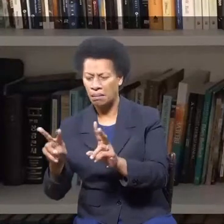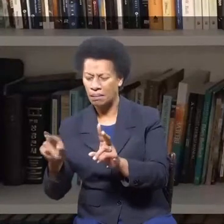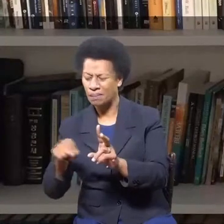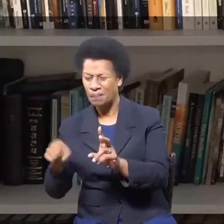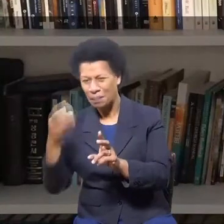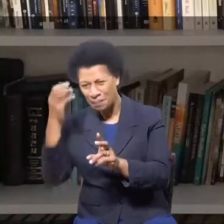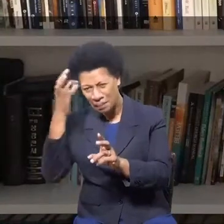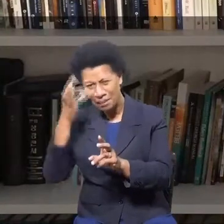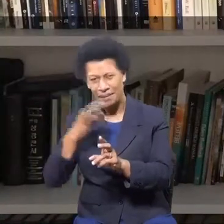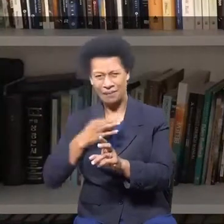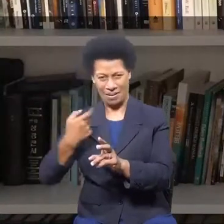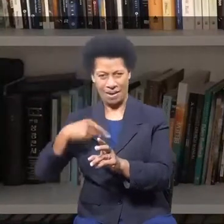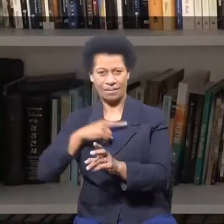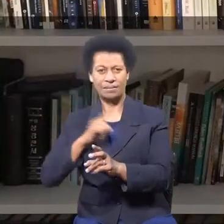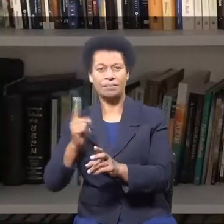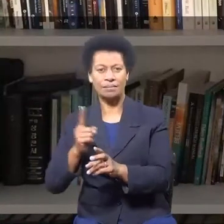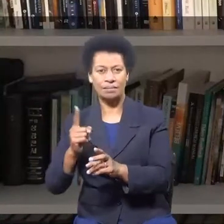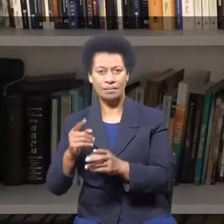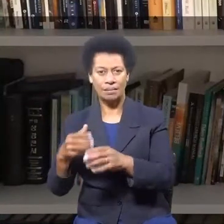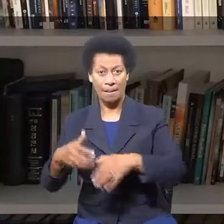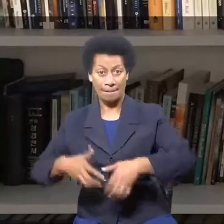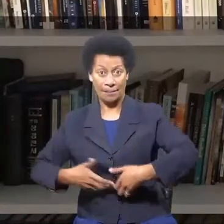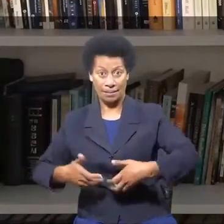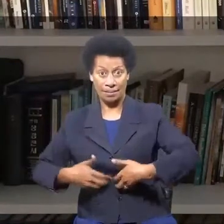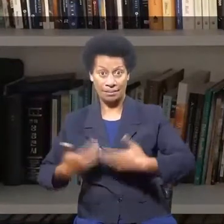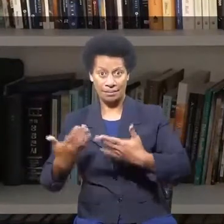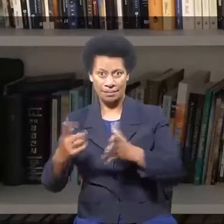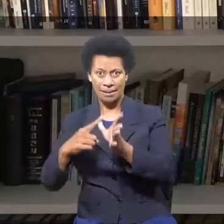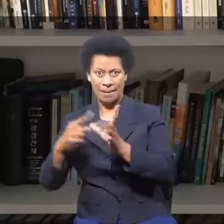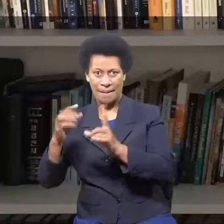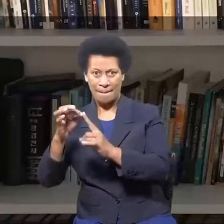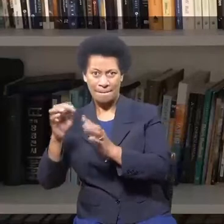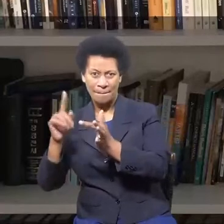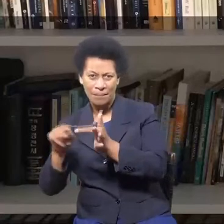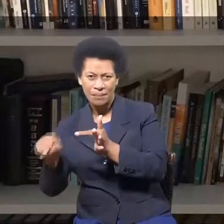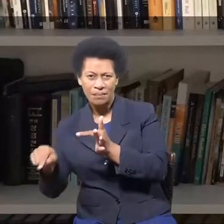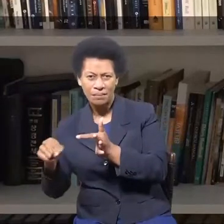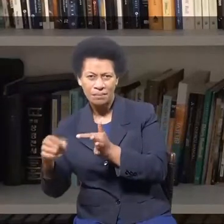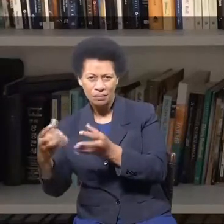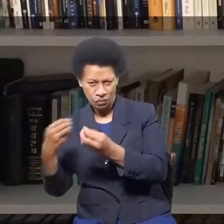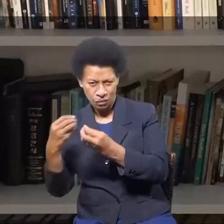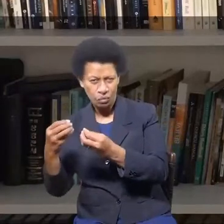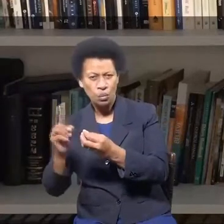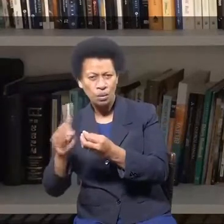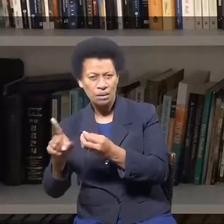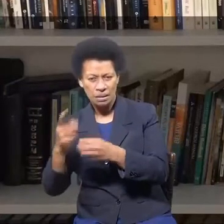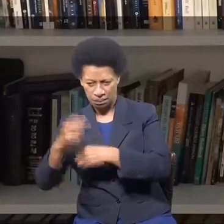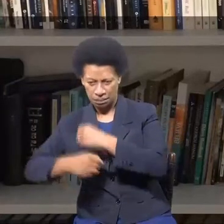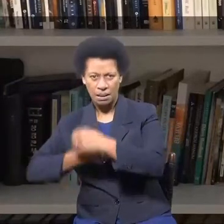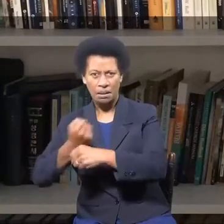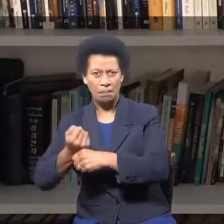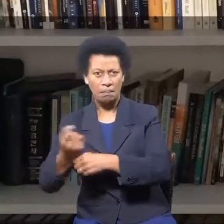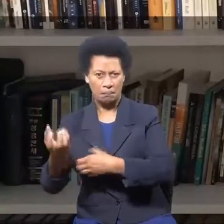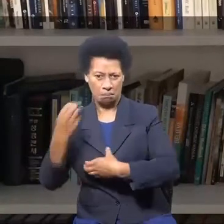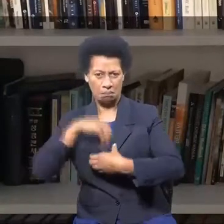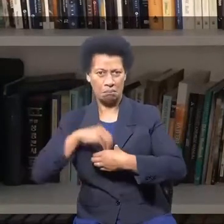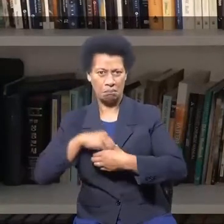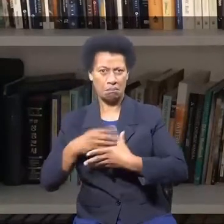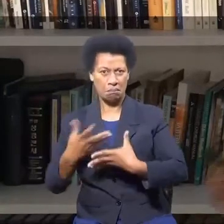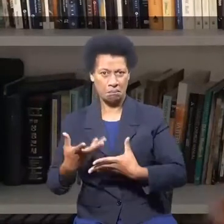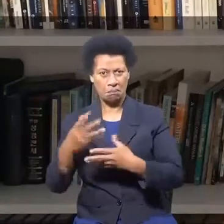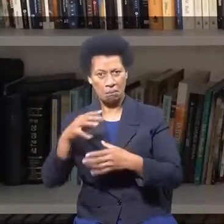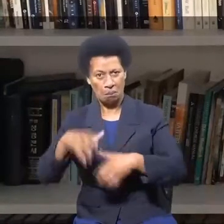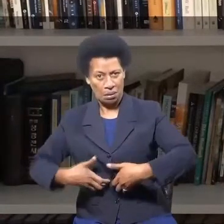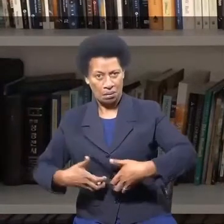true? And then maybe you decide to go to university, the University of South Pacific, where you're thinking of studying biology or sociology